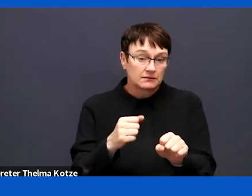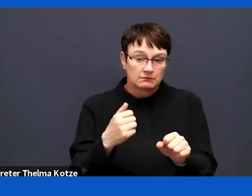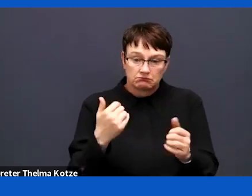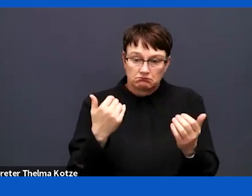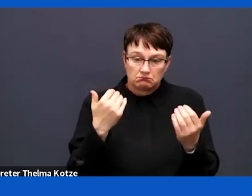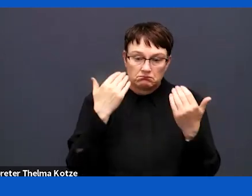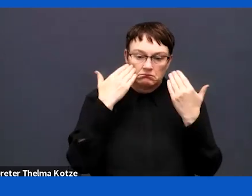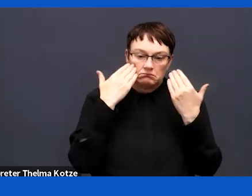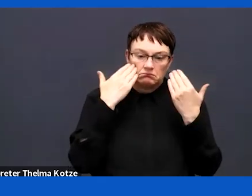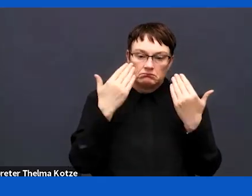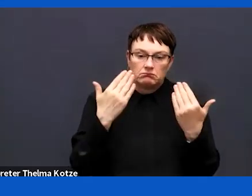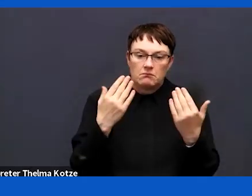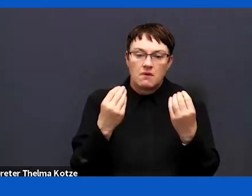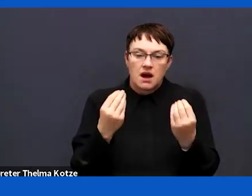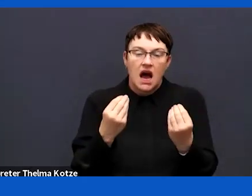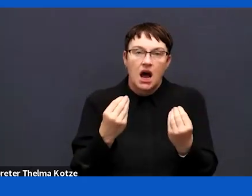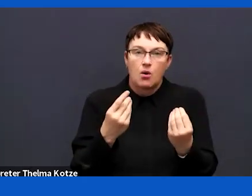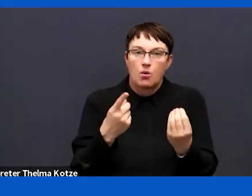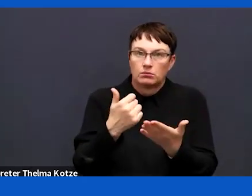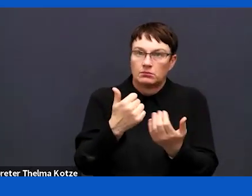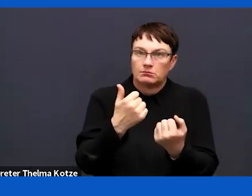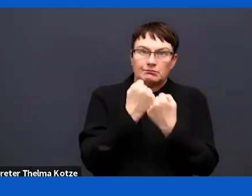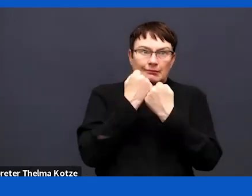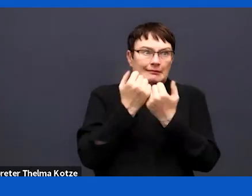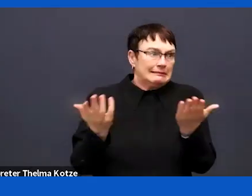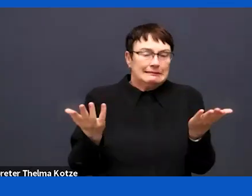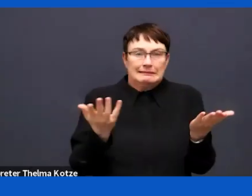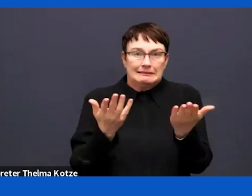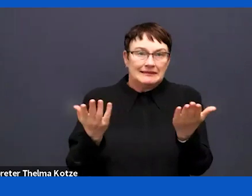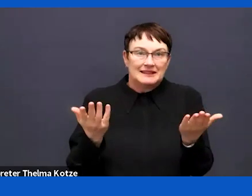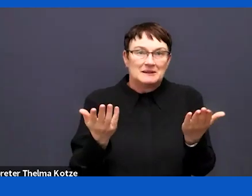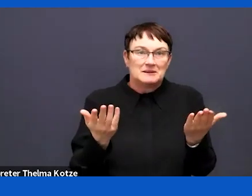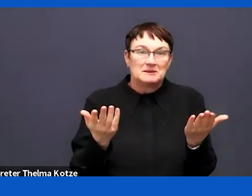from someone, but Stian at least nods, so that's good.